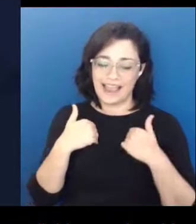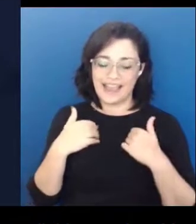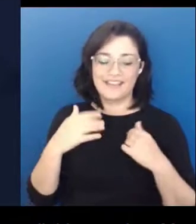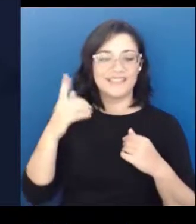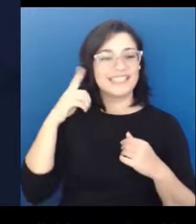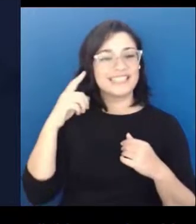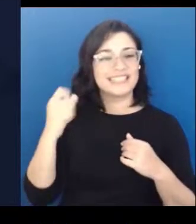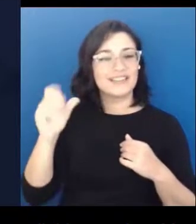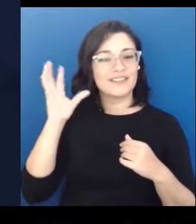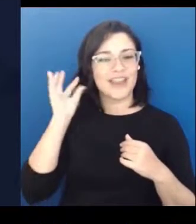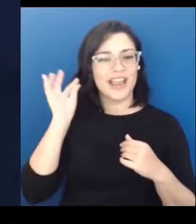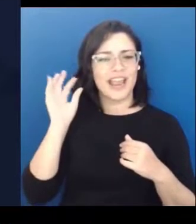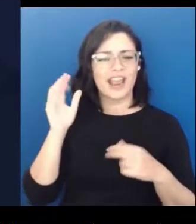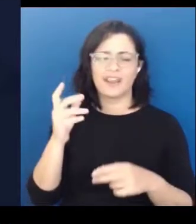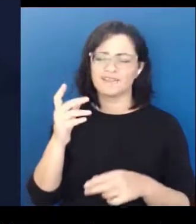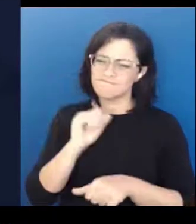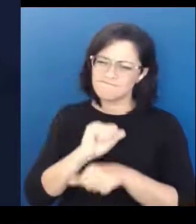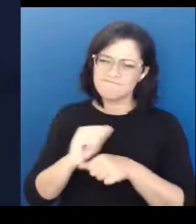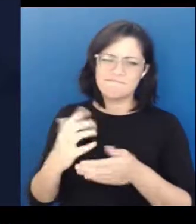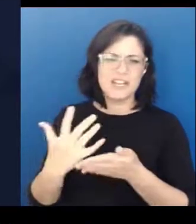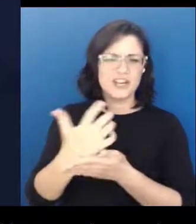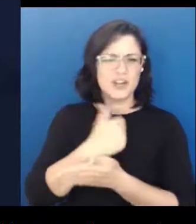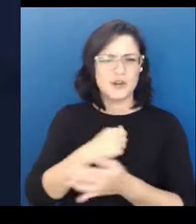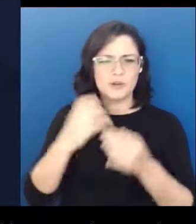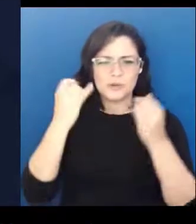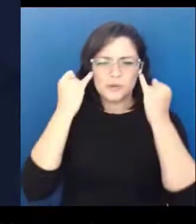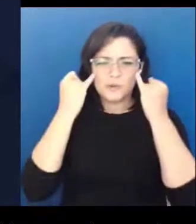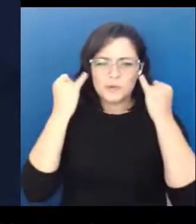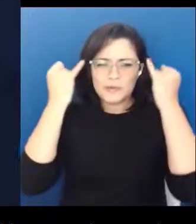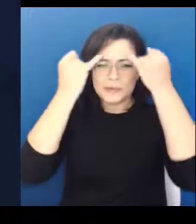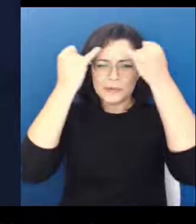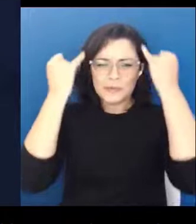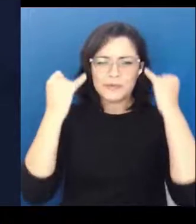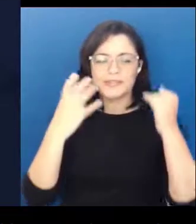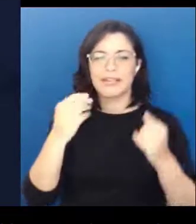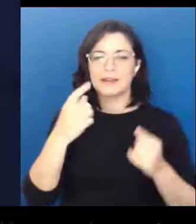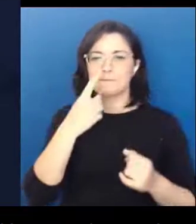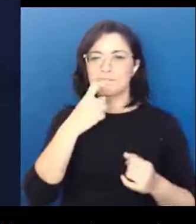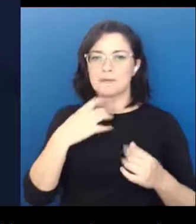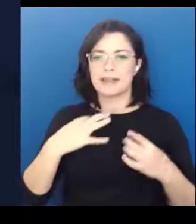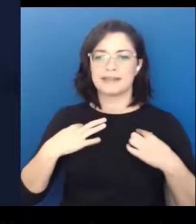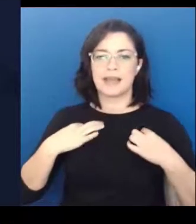feathers. I'm delighted to talk about the life with hearing loss,